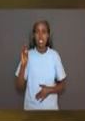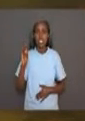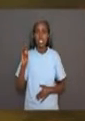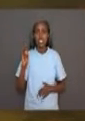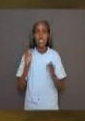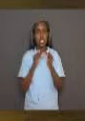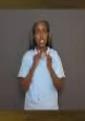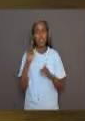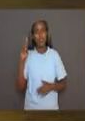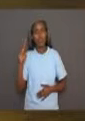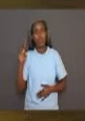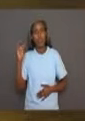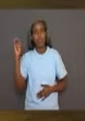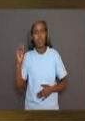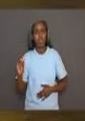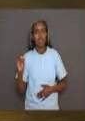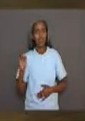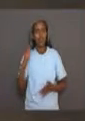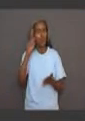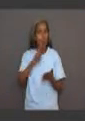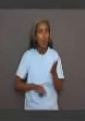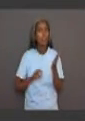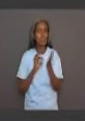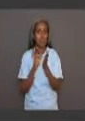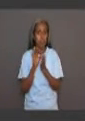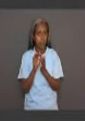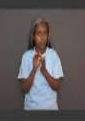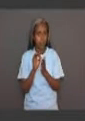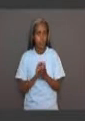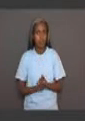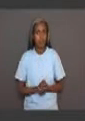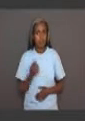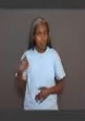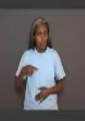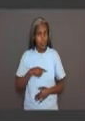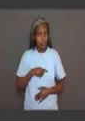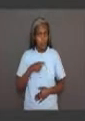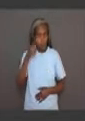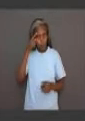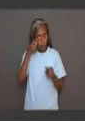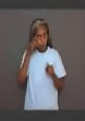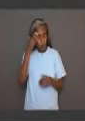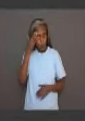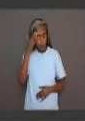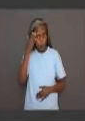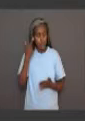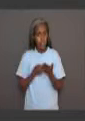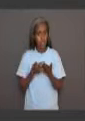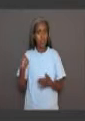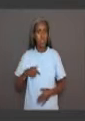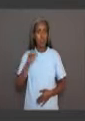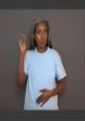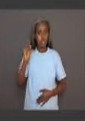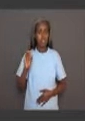is 20% of what number? We know that our percentage